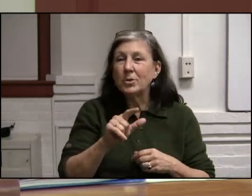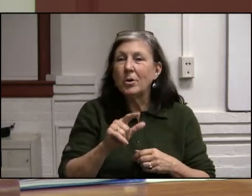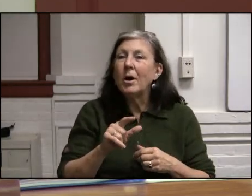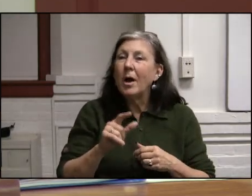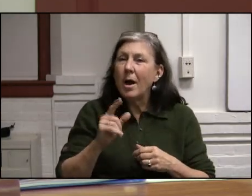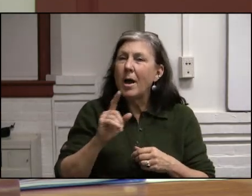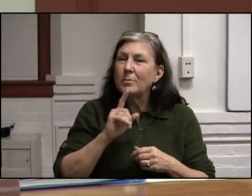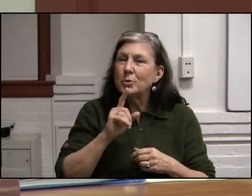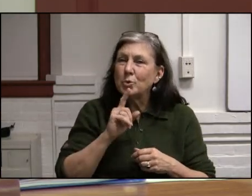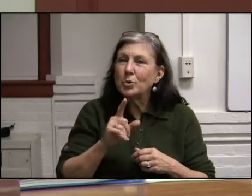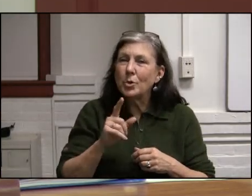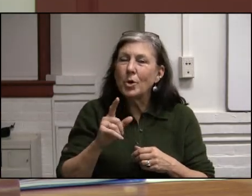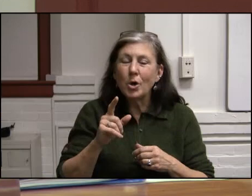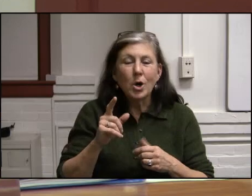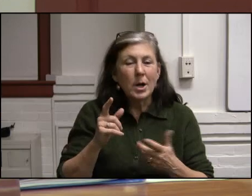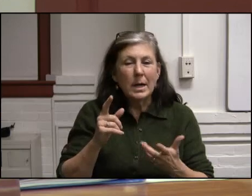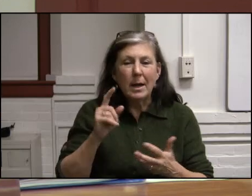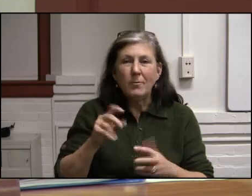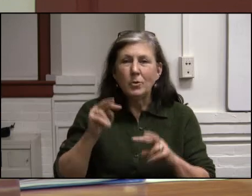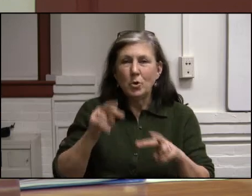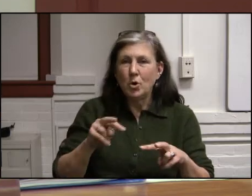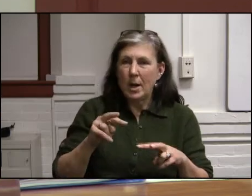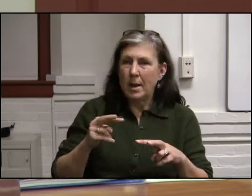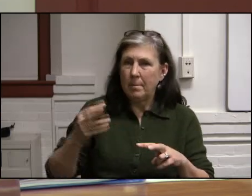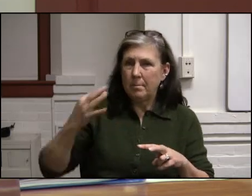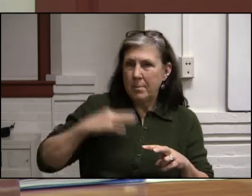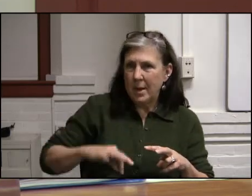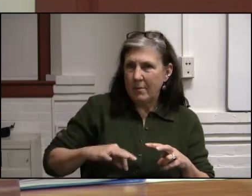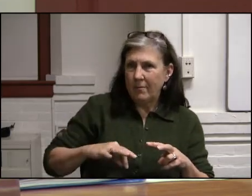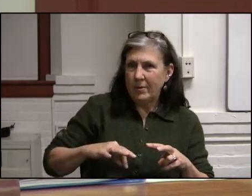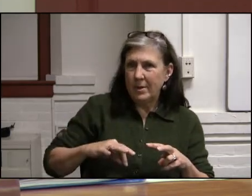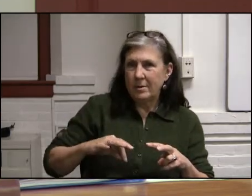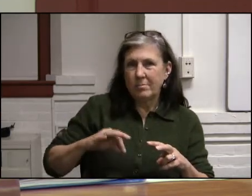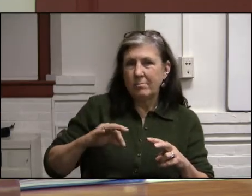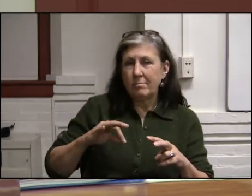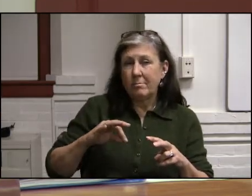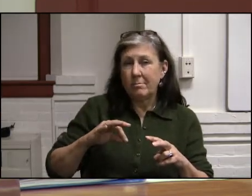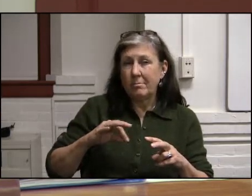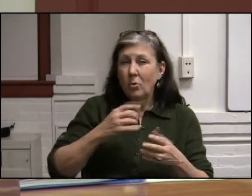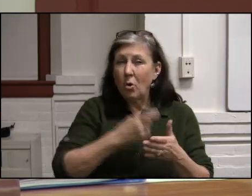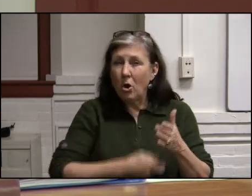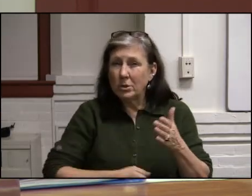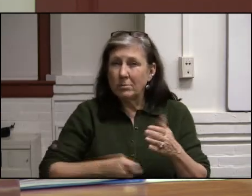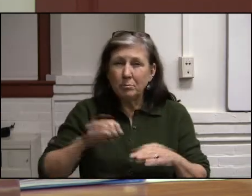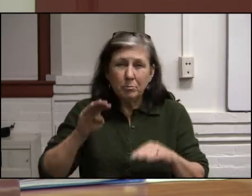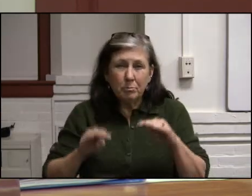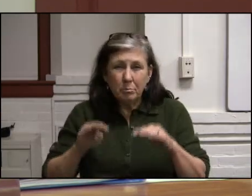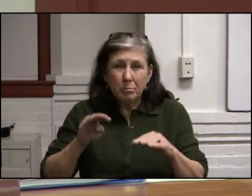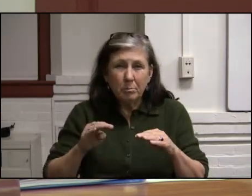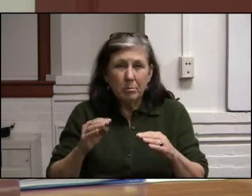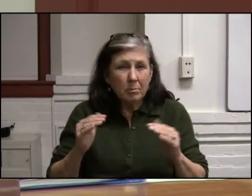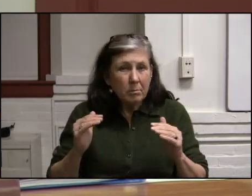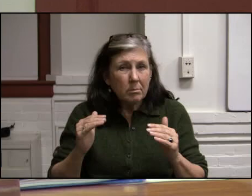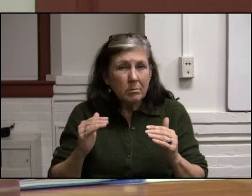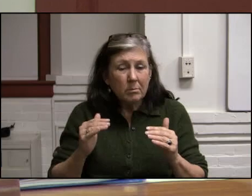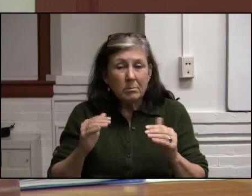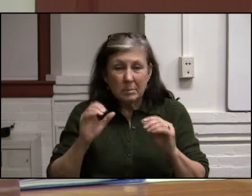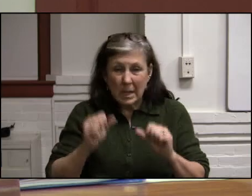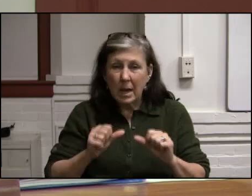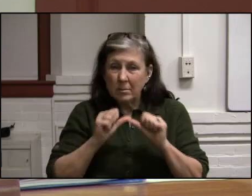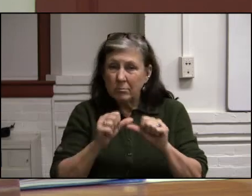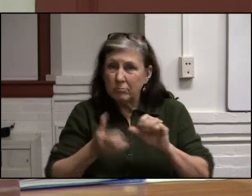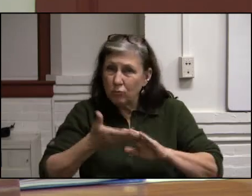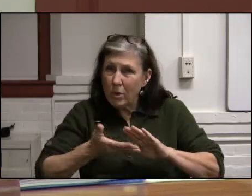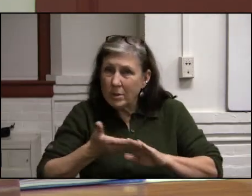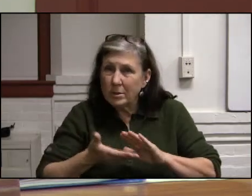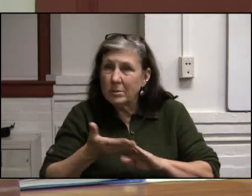the benefit would match our outlay and continued like operation of a